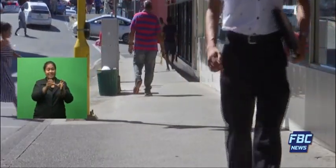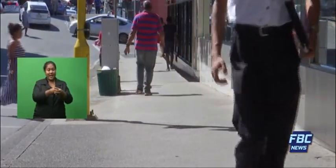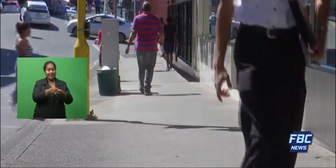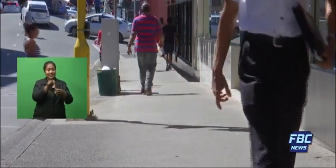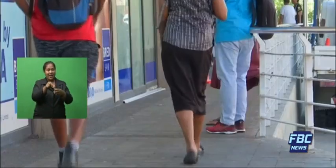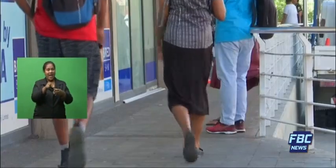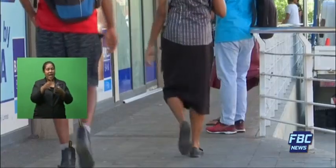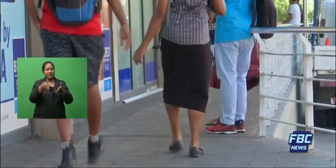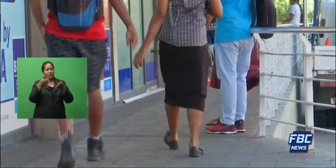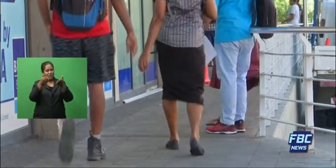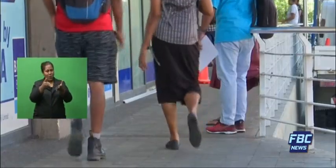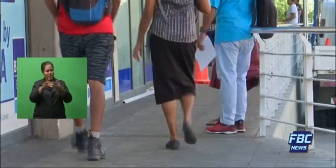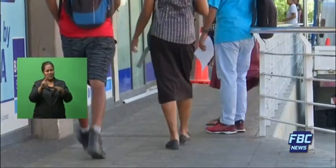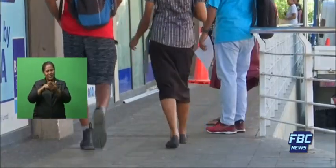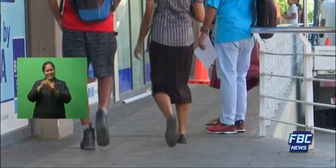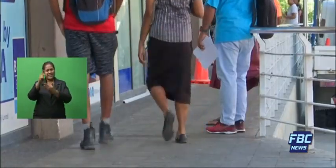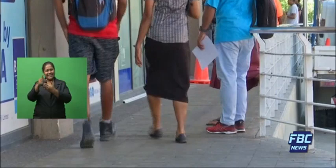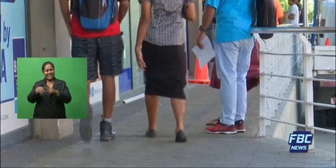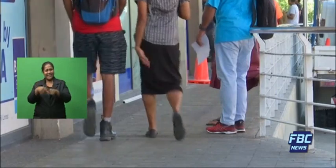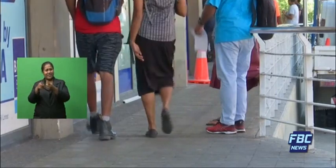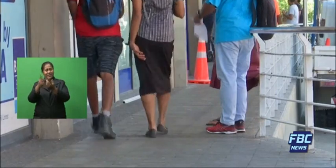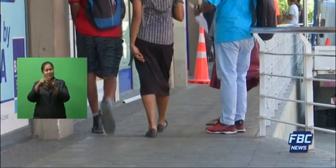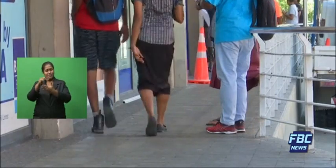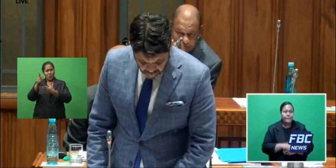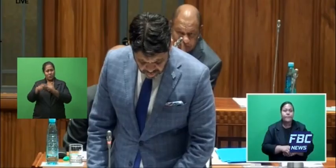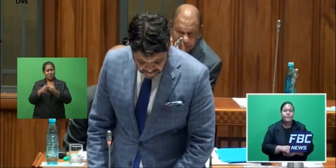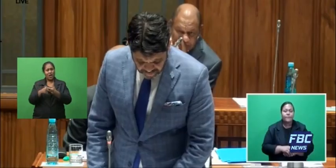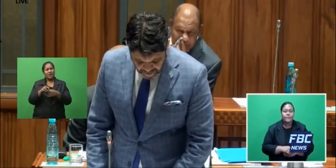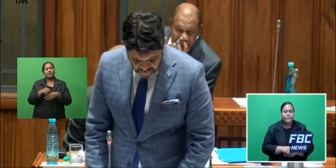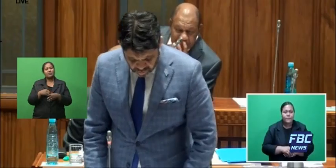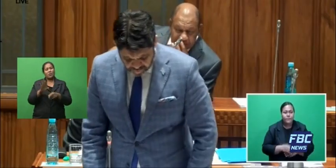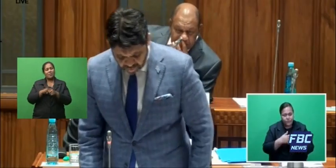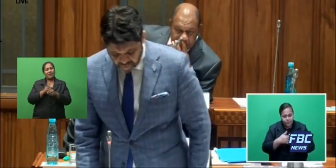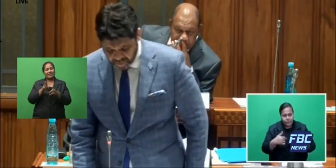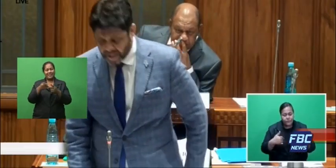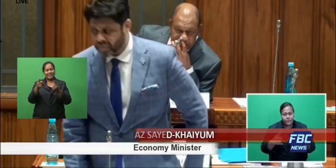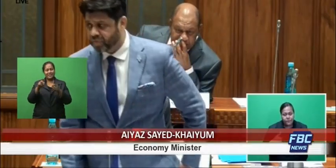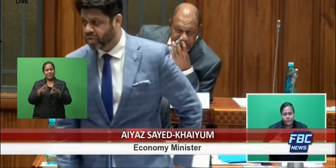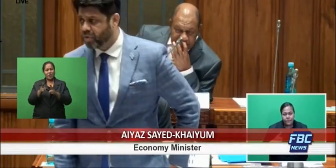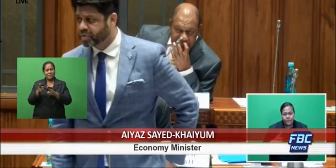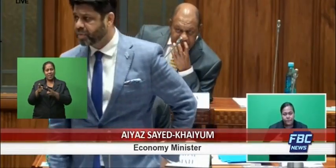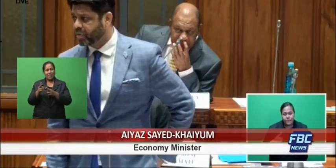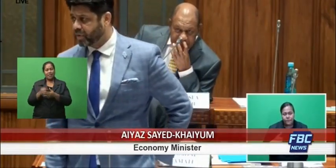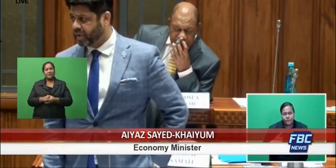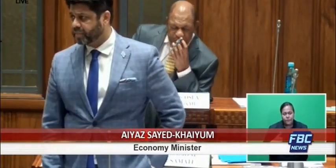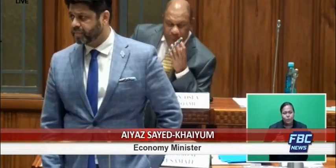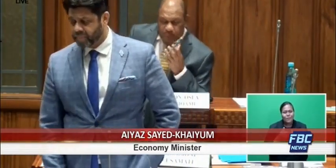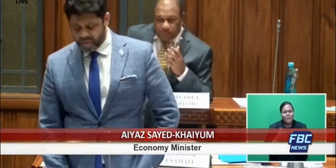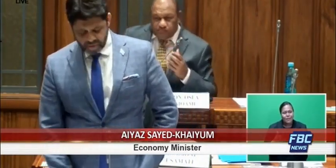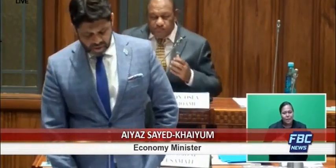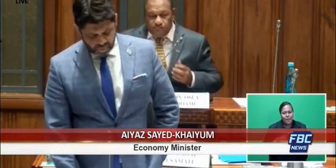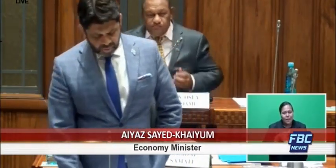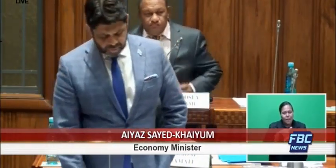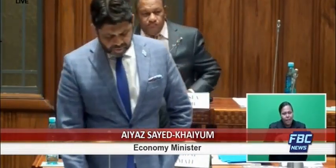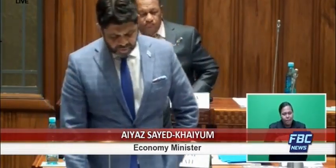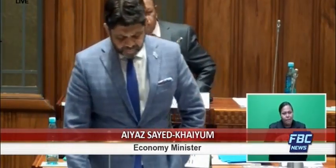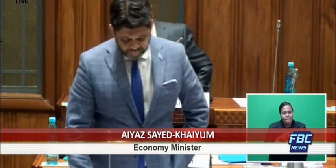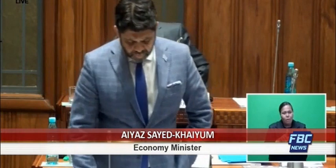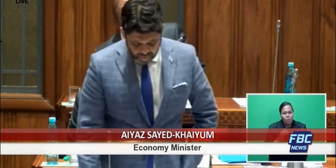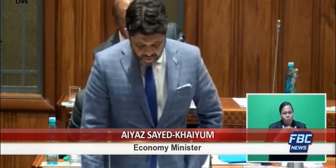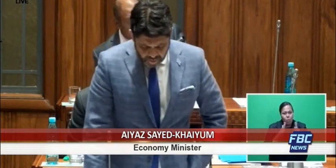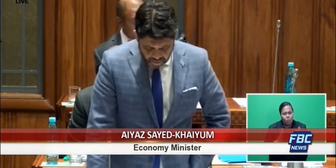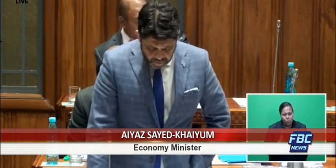on various projects to normalize things. We embarked on what we call the Health for Homes program, in which